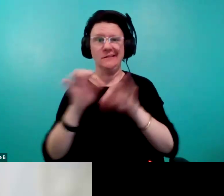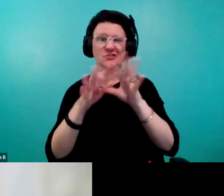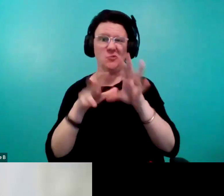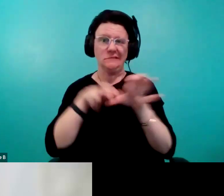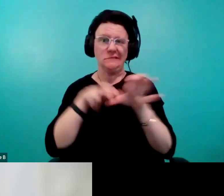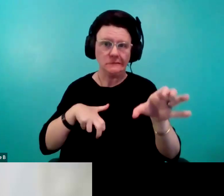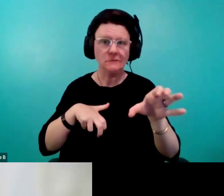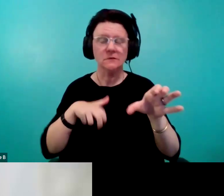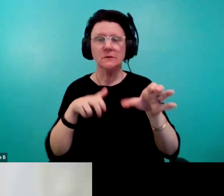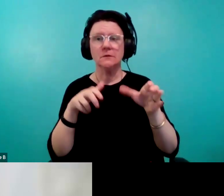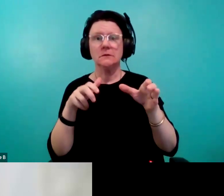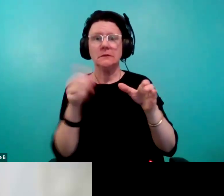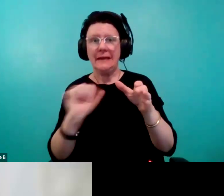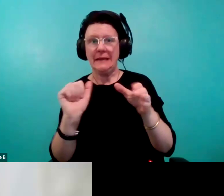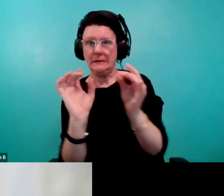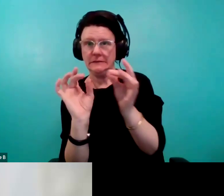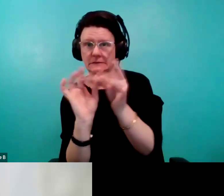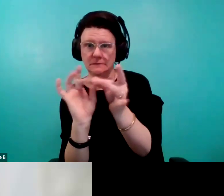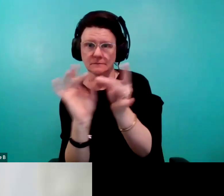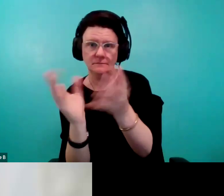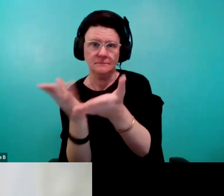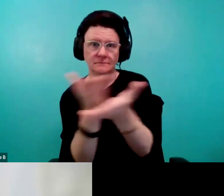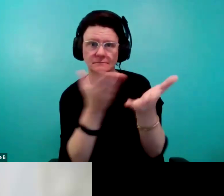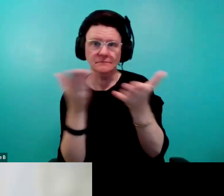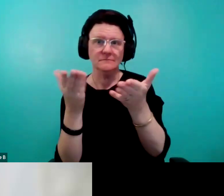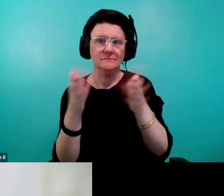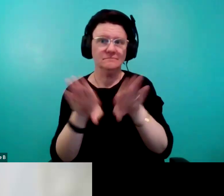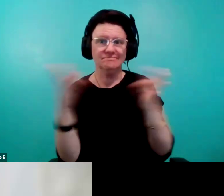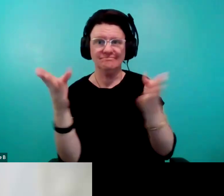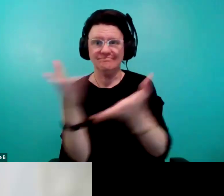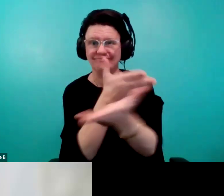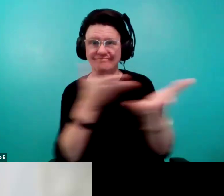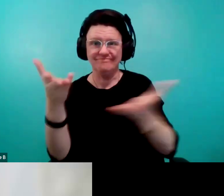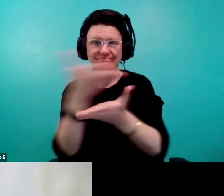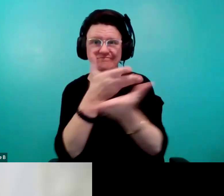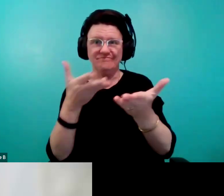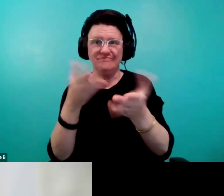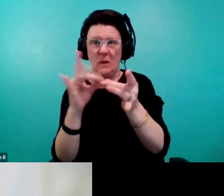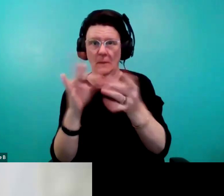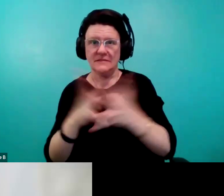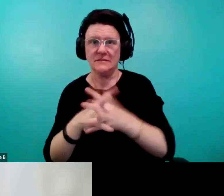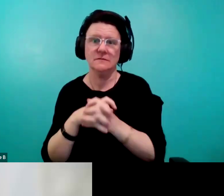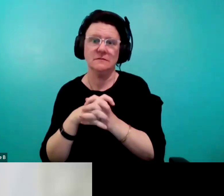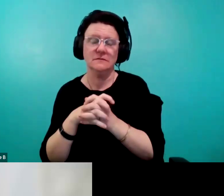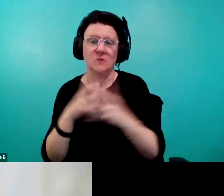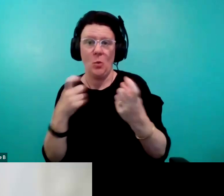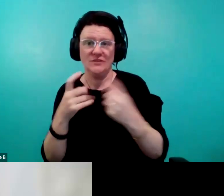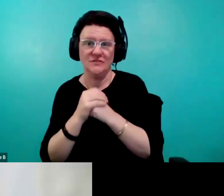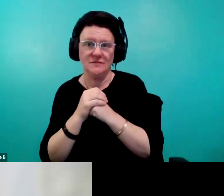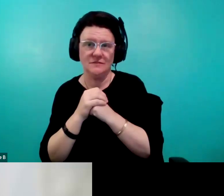interpreters, but just real quickly, if you have anything that you'd like to add or open it up to any legislator who would like to make comment or